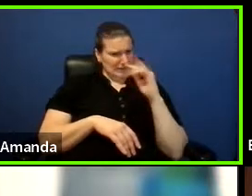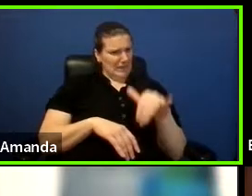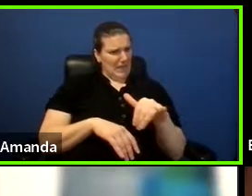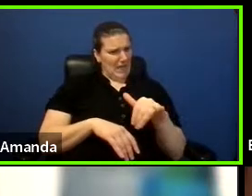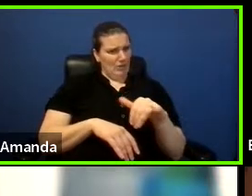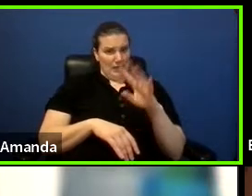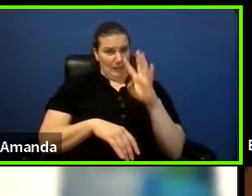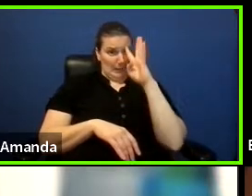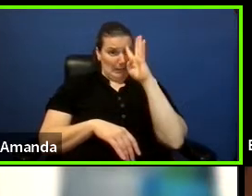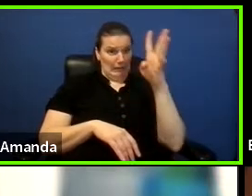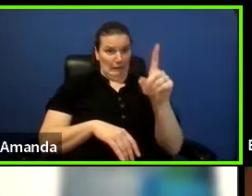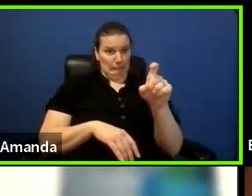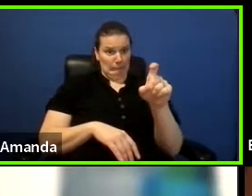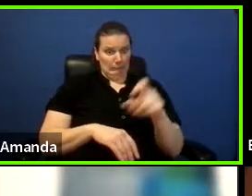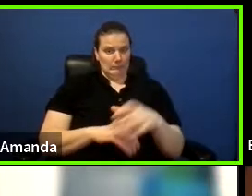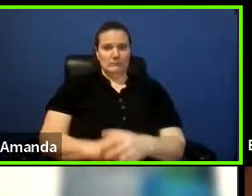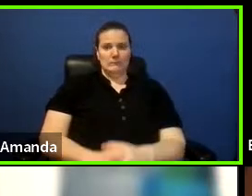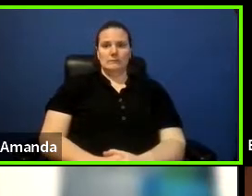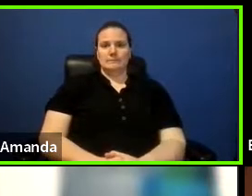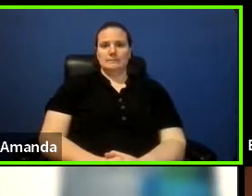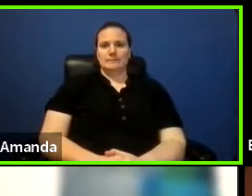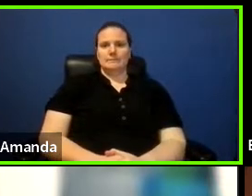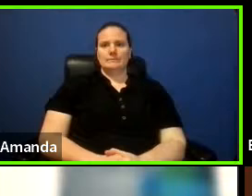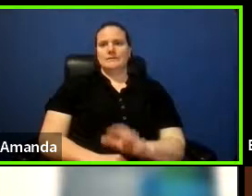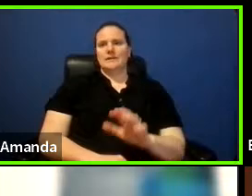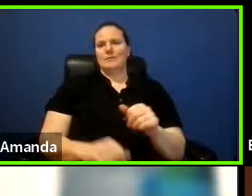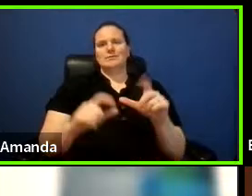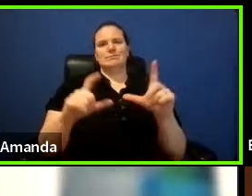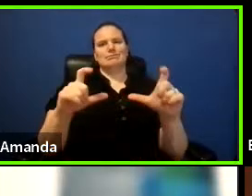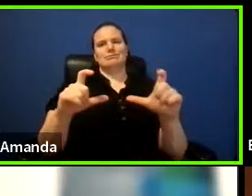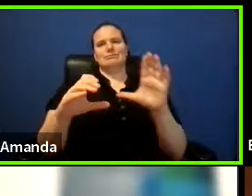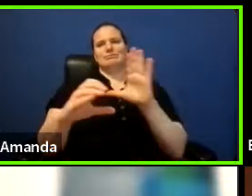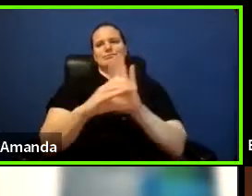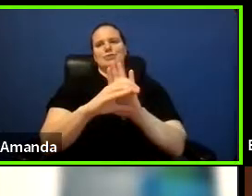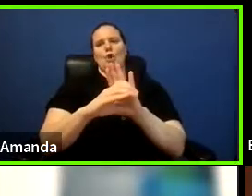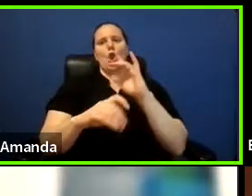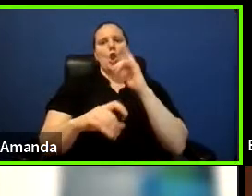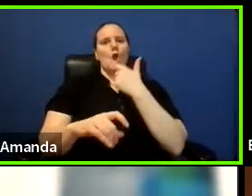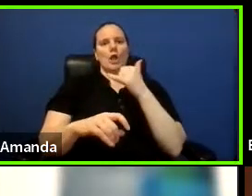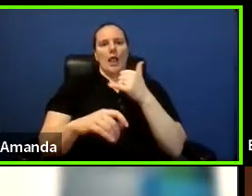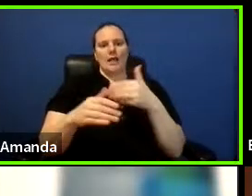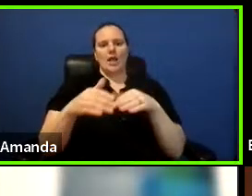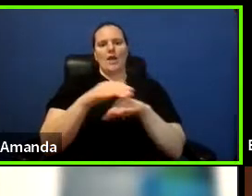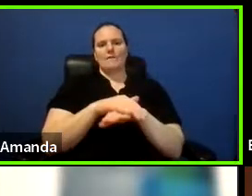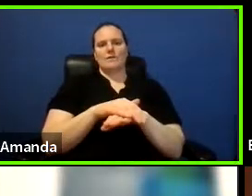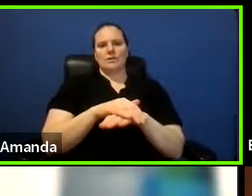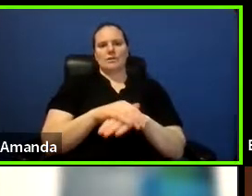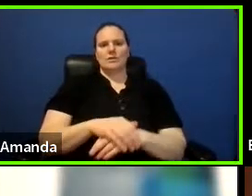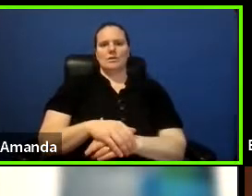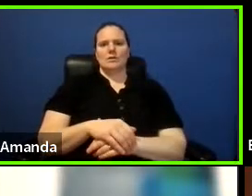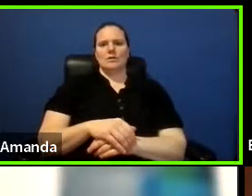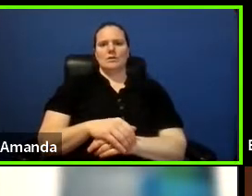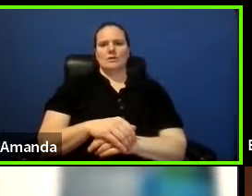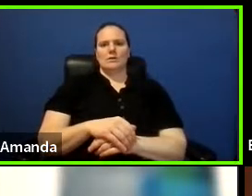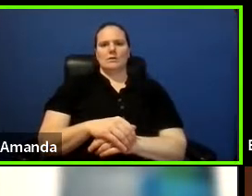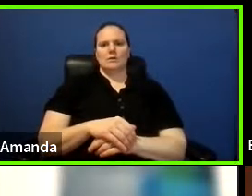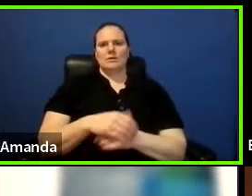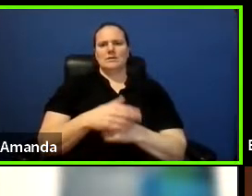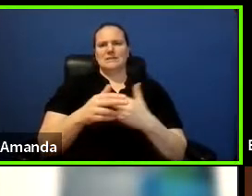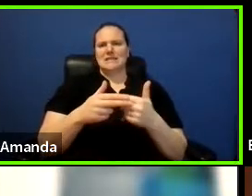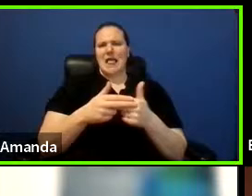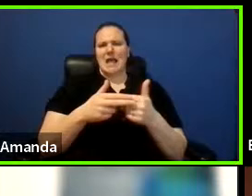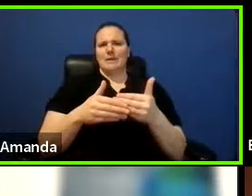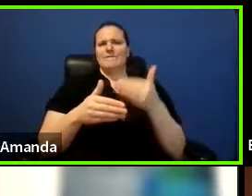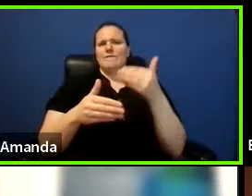make that up? I think that may have been a screenshot of what the cover will look like. No, it the was before documents. that. It was the slide